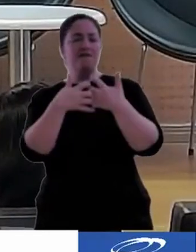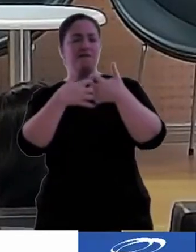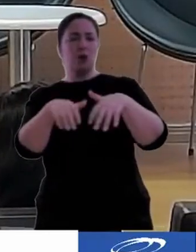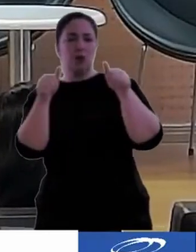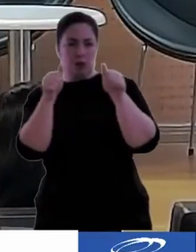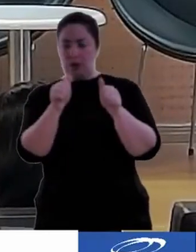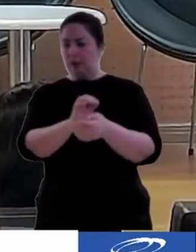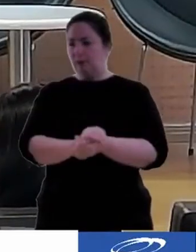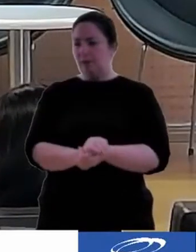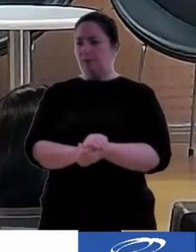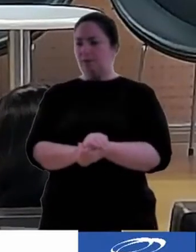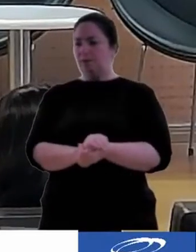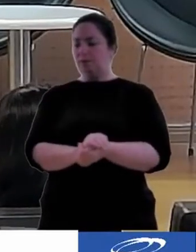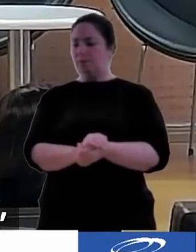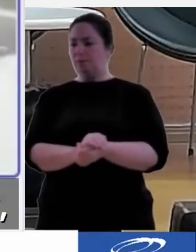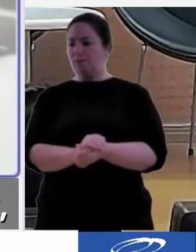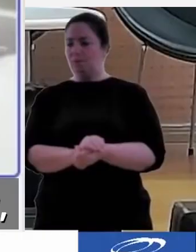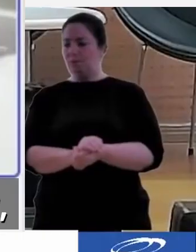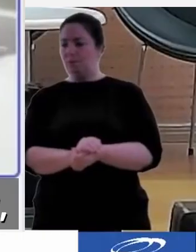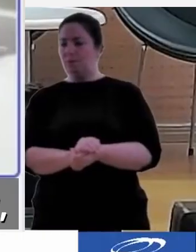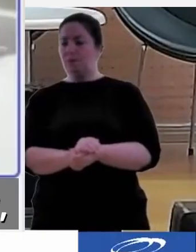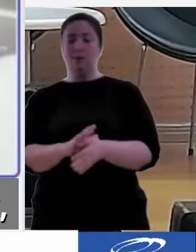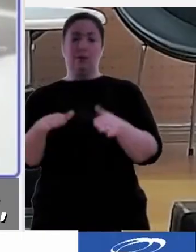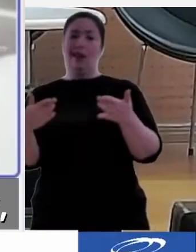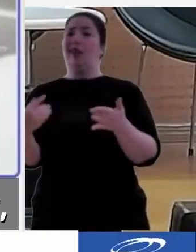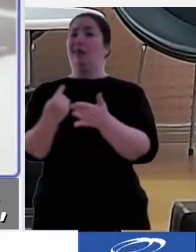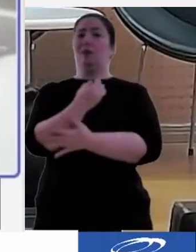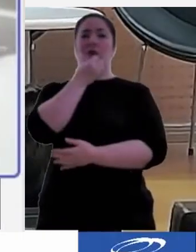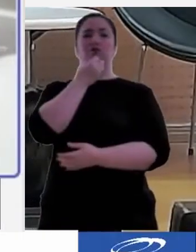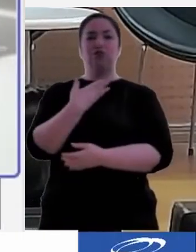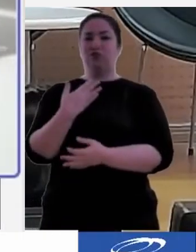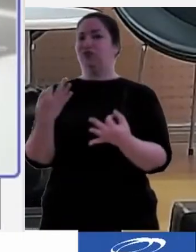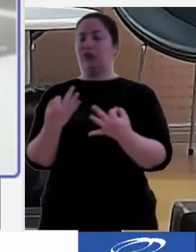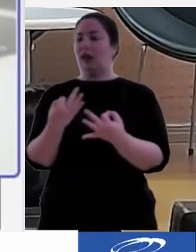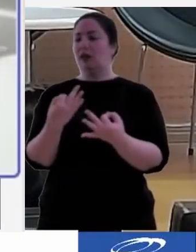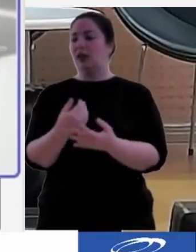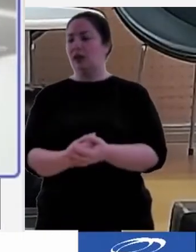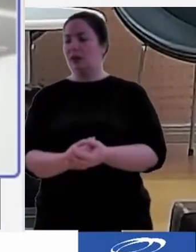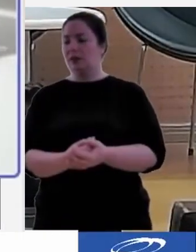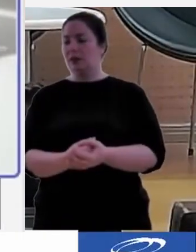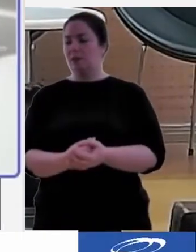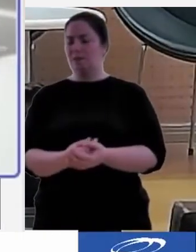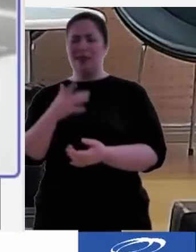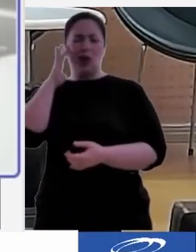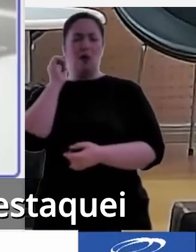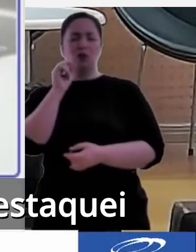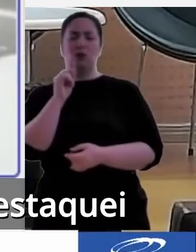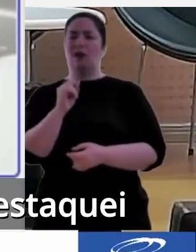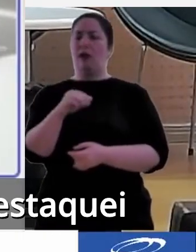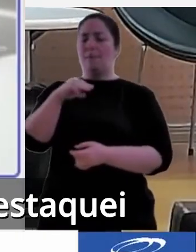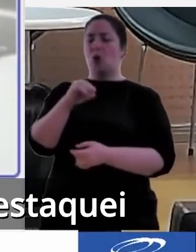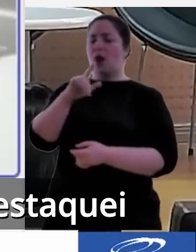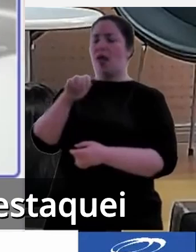culture infections? So this is a really good question. I mean, I think we all think molecular methods are the answer